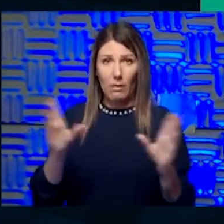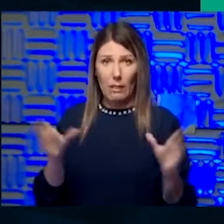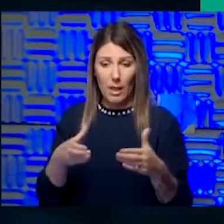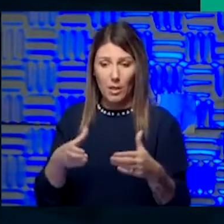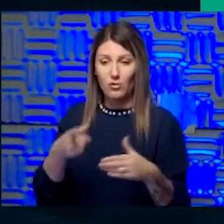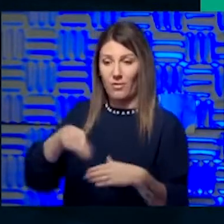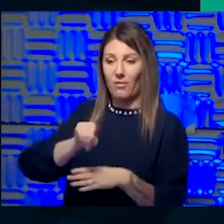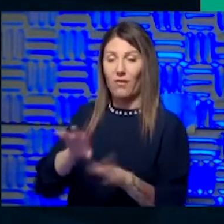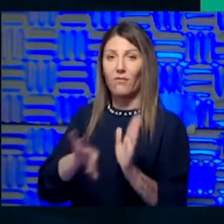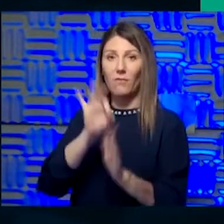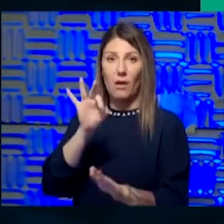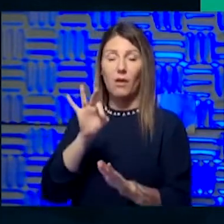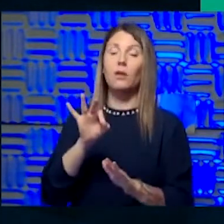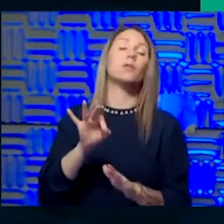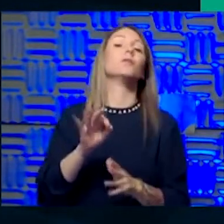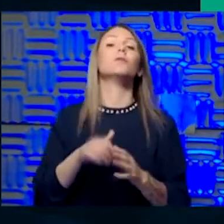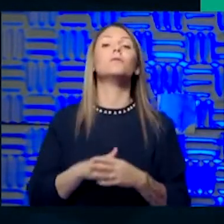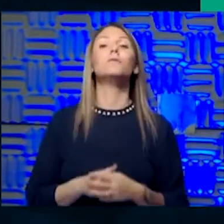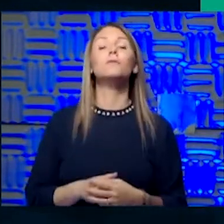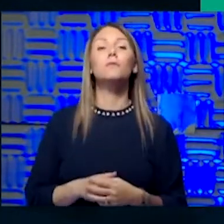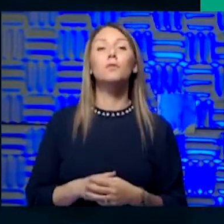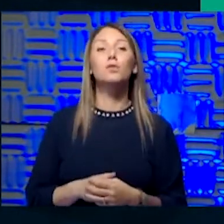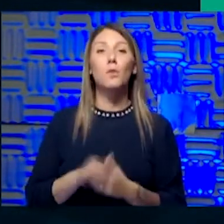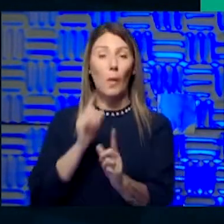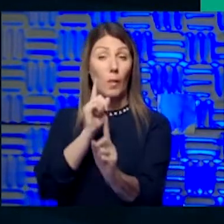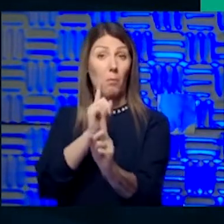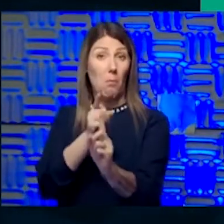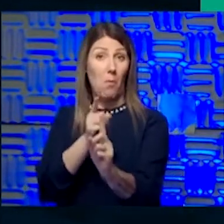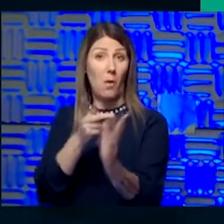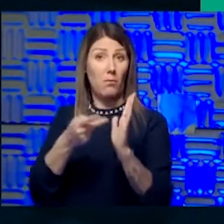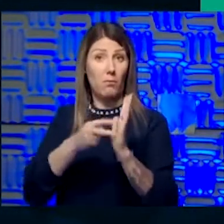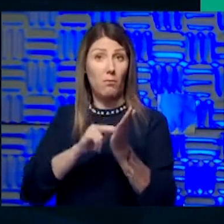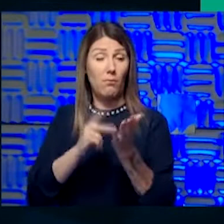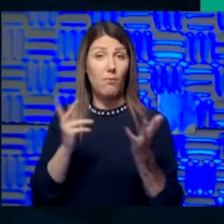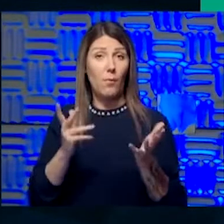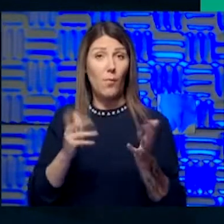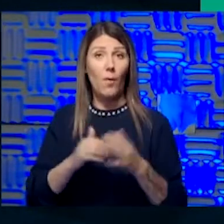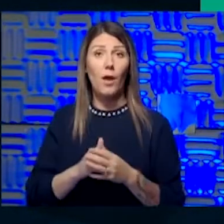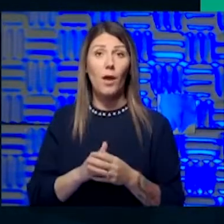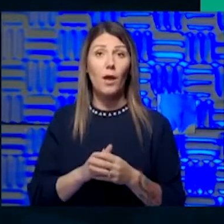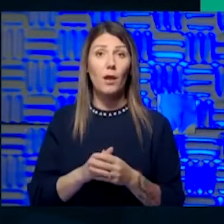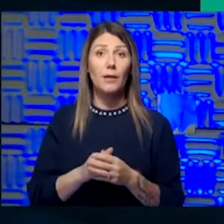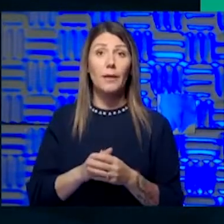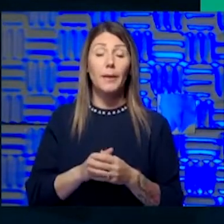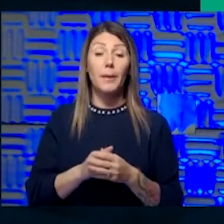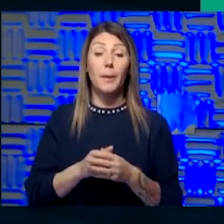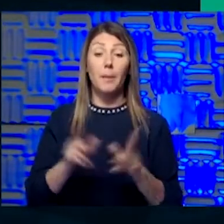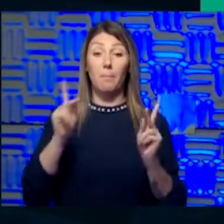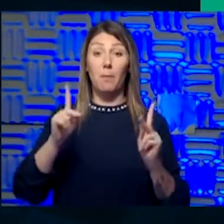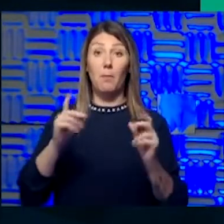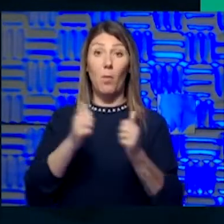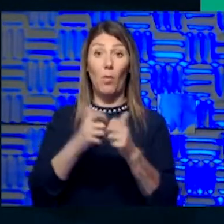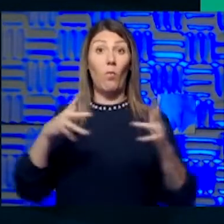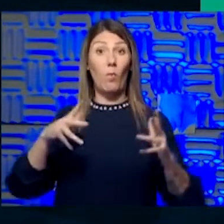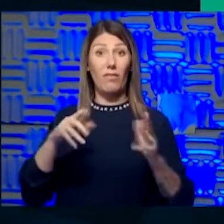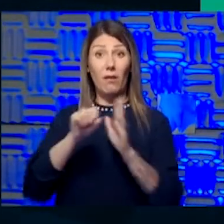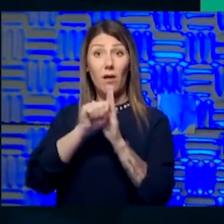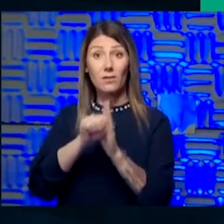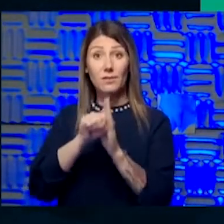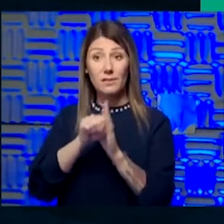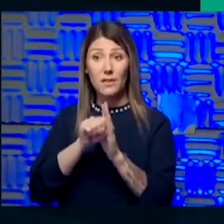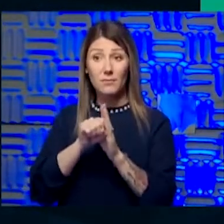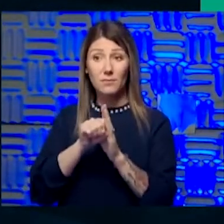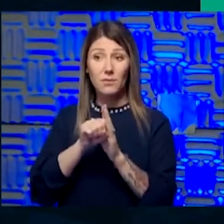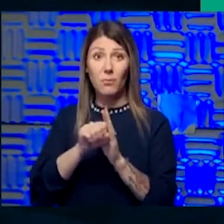And so that goes to, the point of these asymptomatic people who